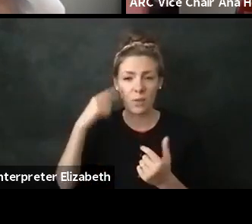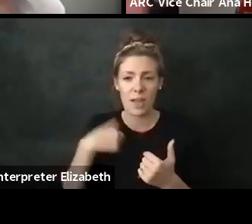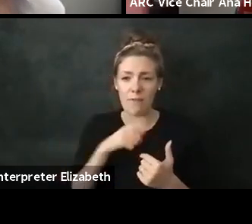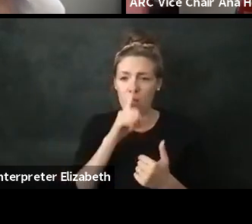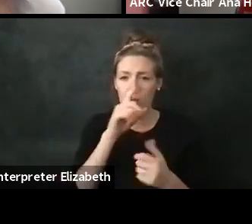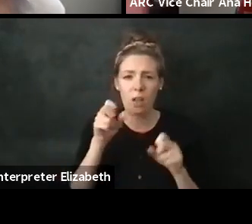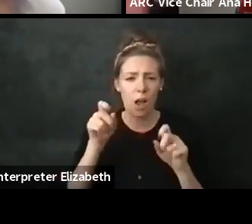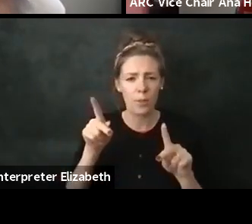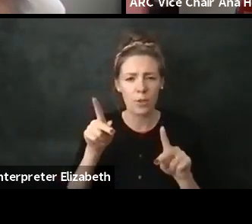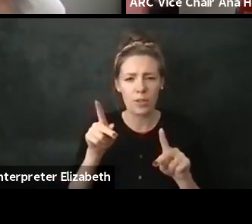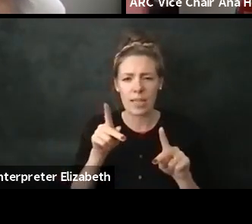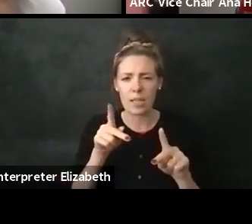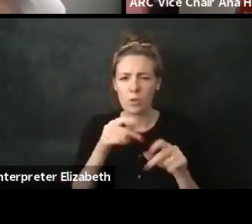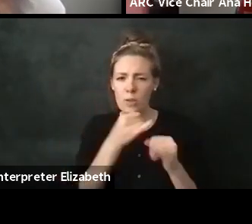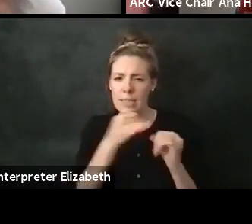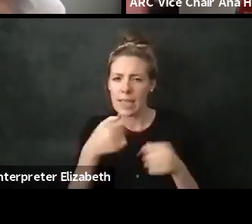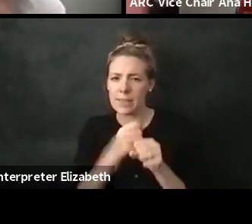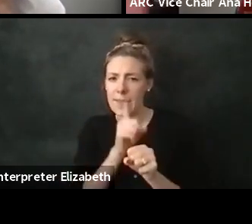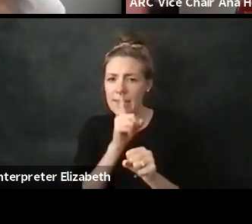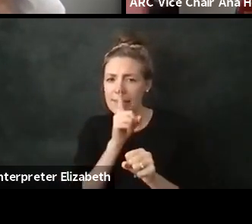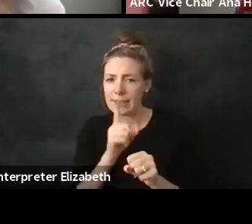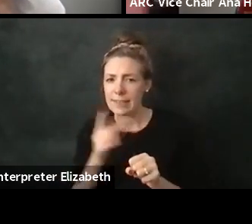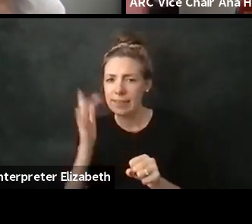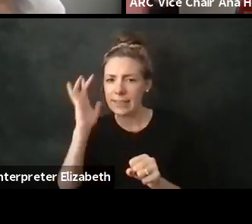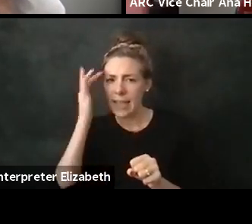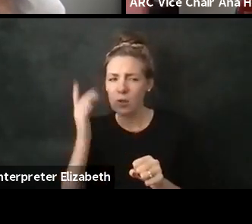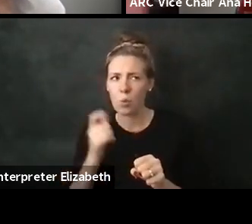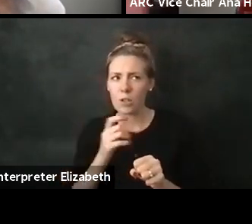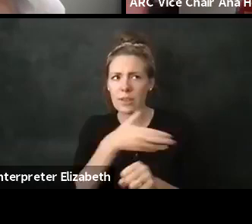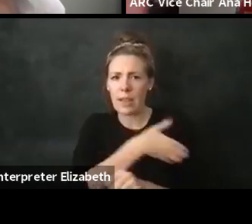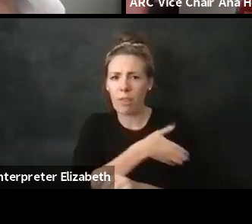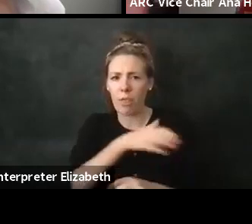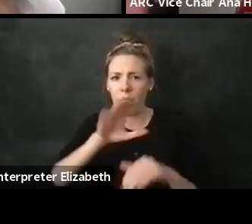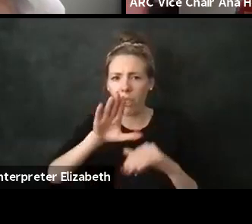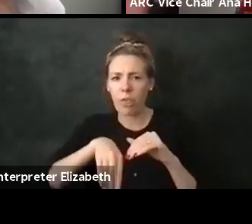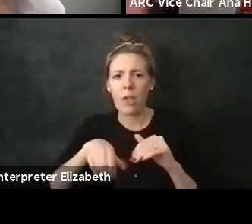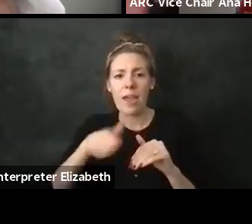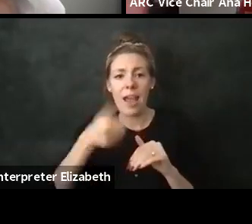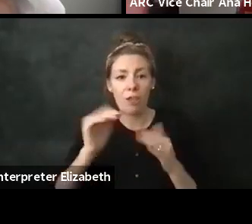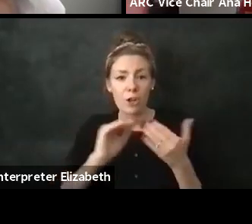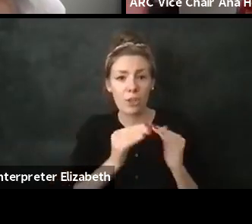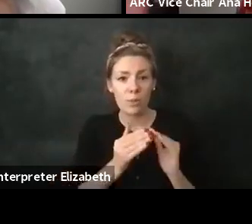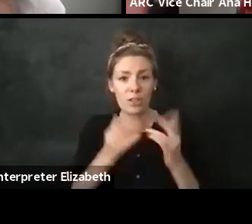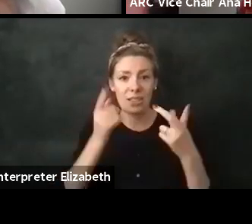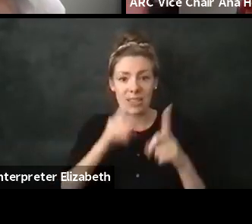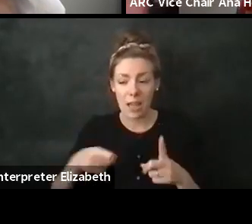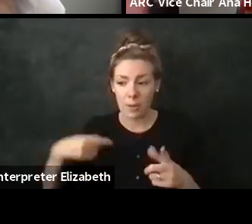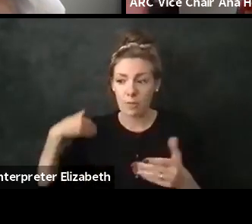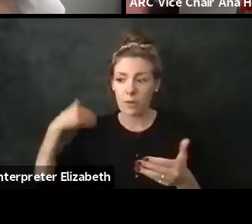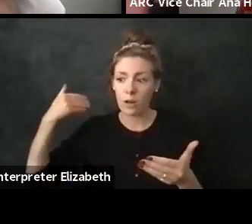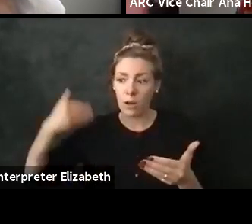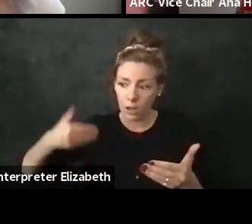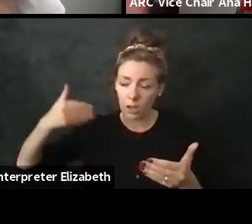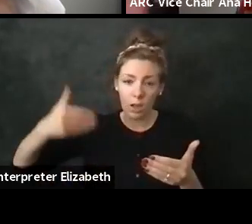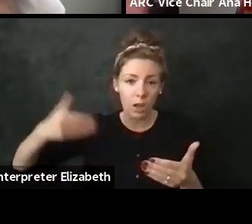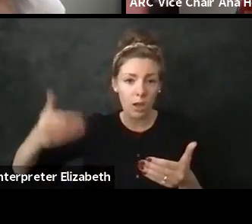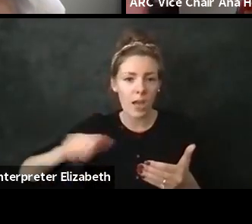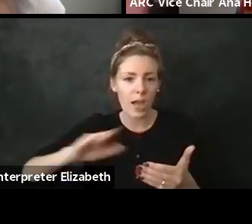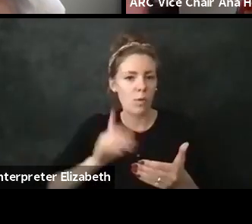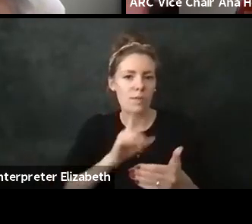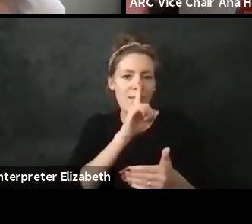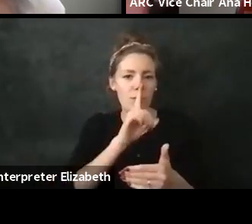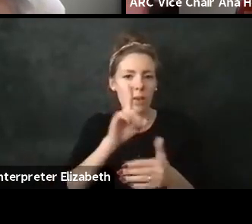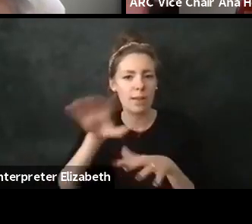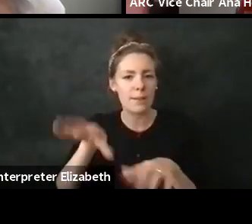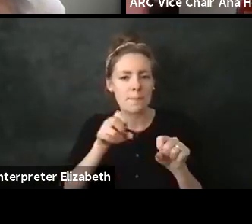lines and to ask, do they make sense? Or do they sort of actually disempower communities in ways that have happened for decades and decades and decades, and that we've just never really